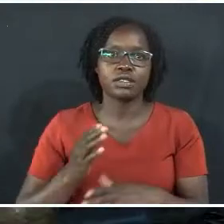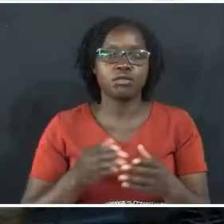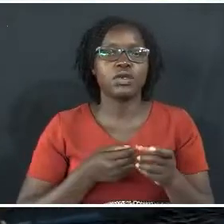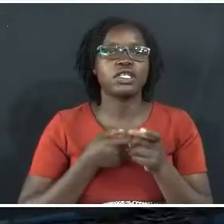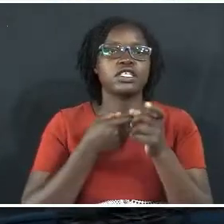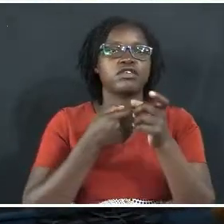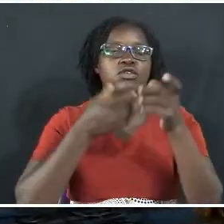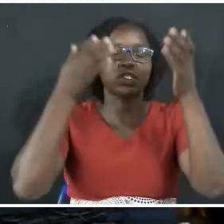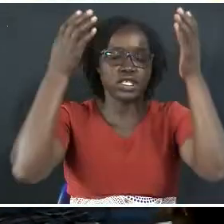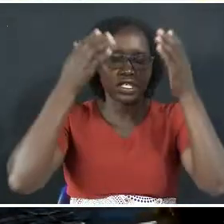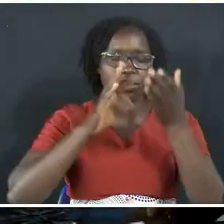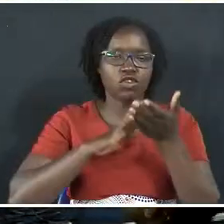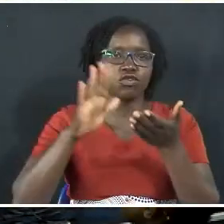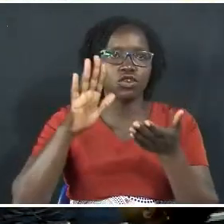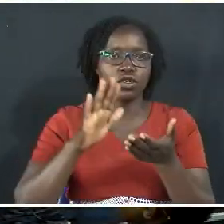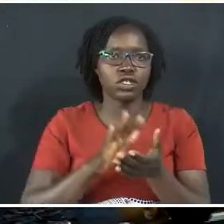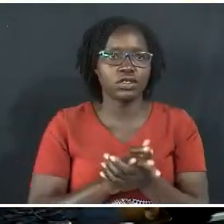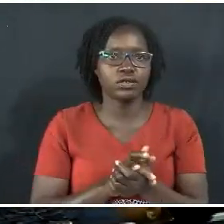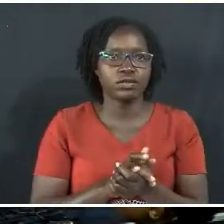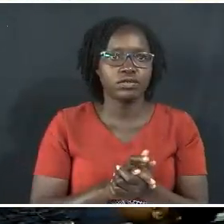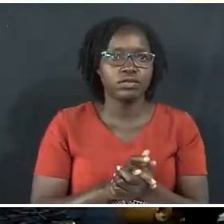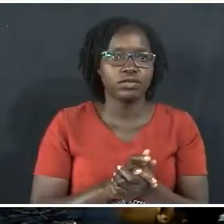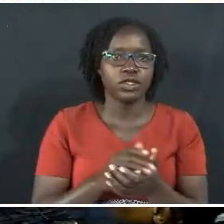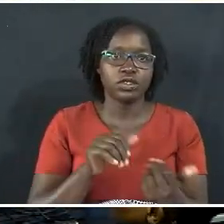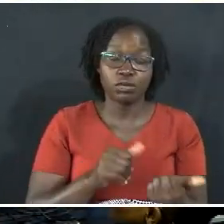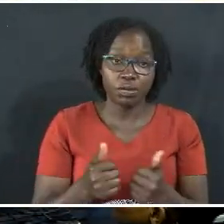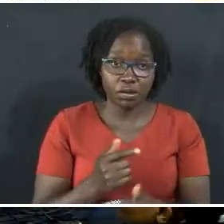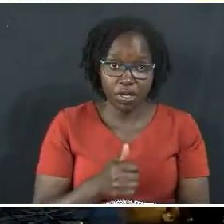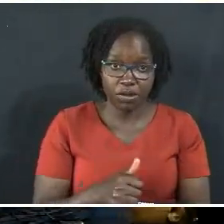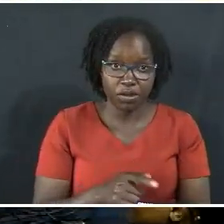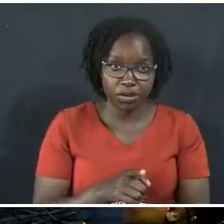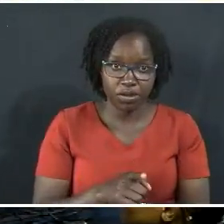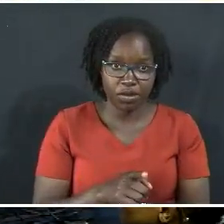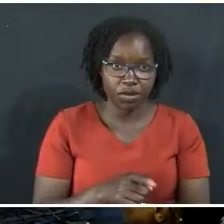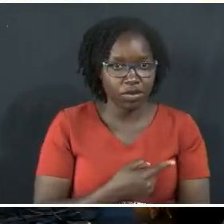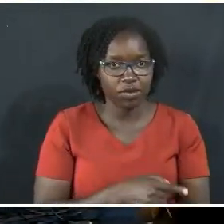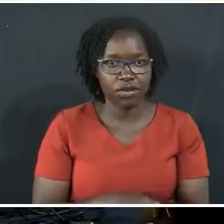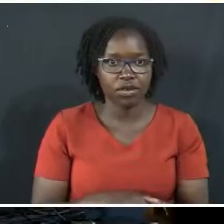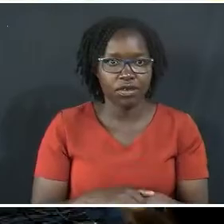give you the crown of glory. Would you be bold enough